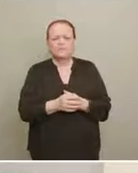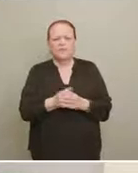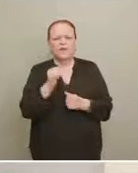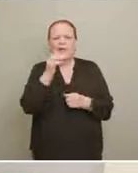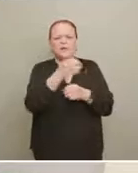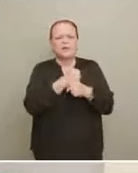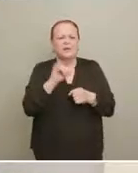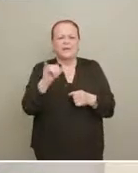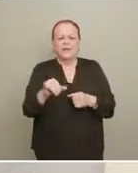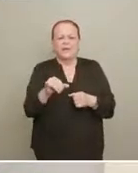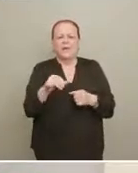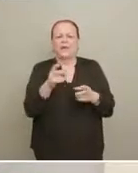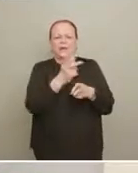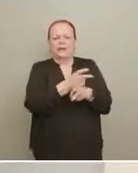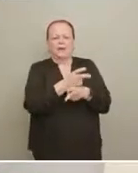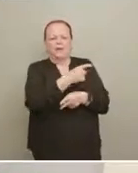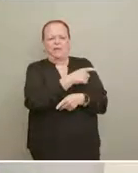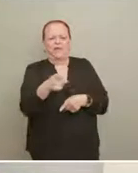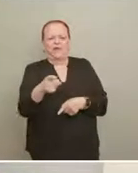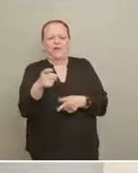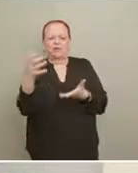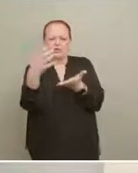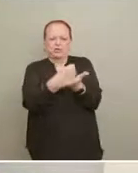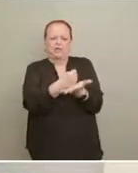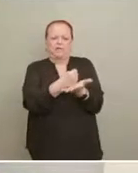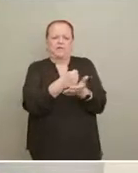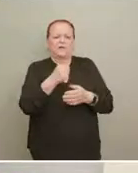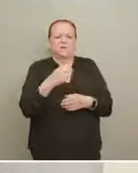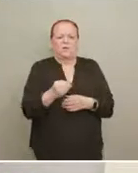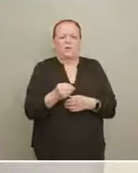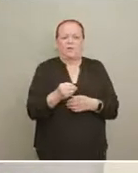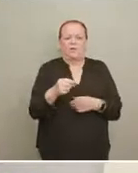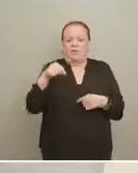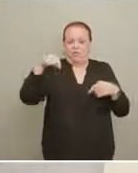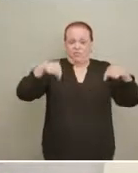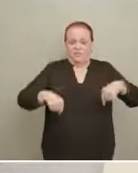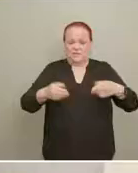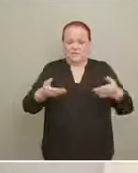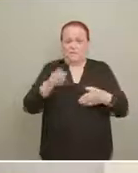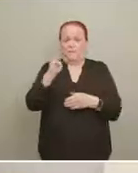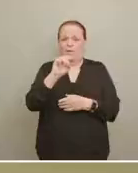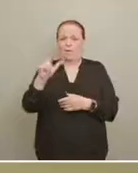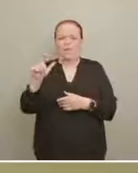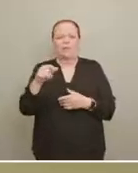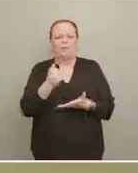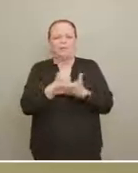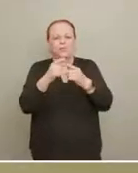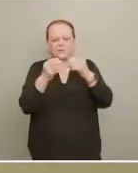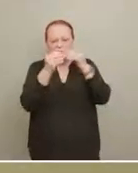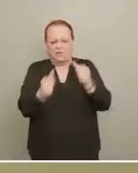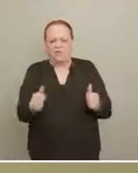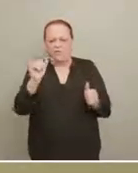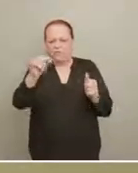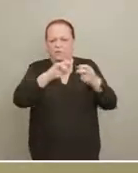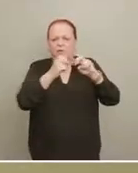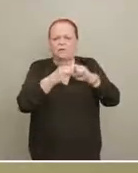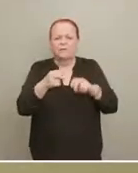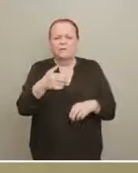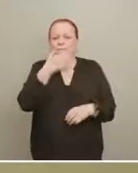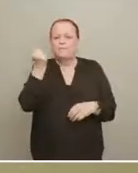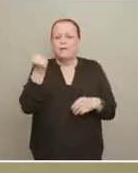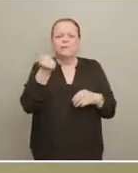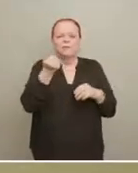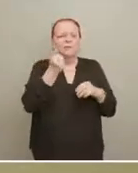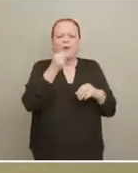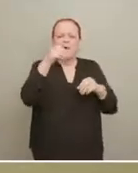that they deserve. And so this is really an effort to solve both of those things. Our community is better off not in a jail and not in an